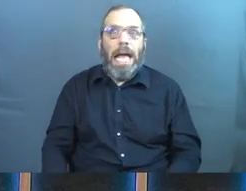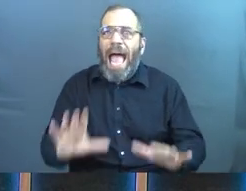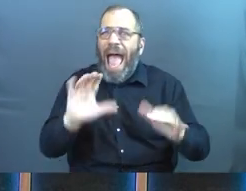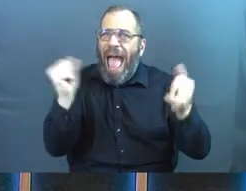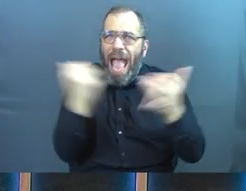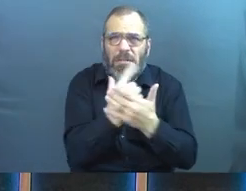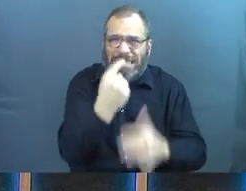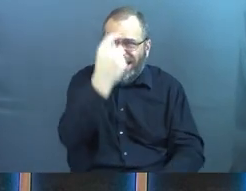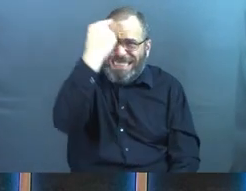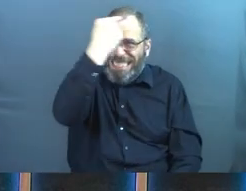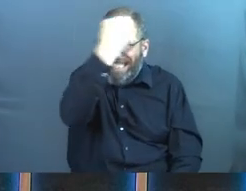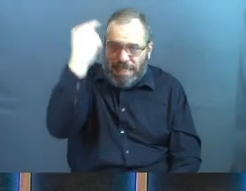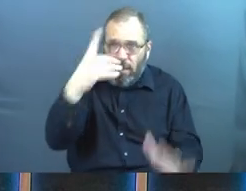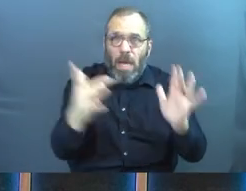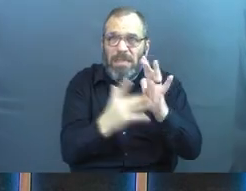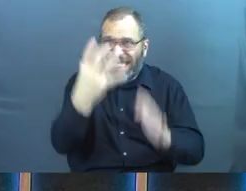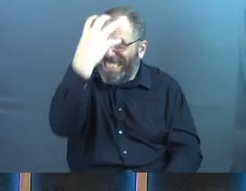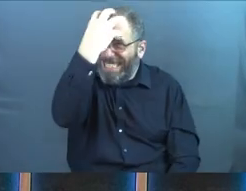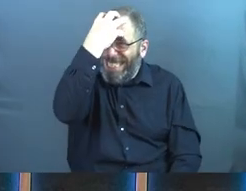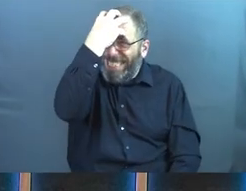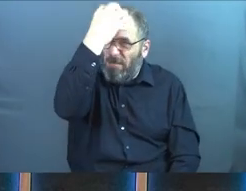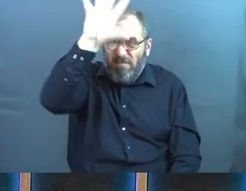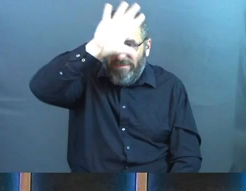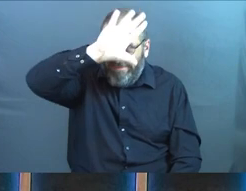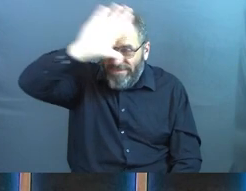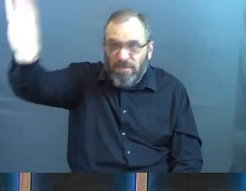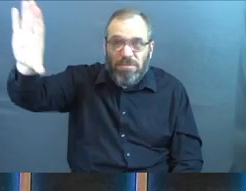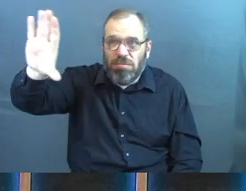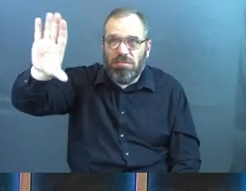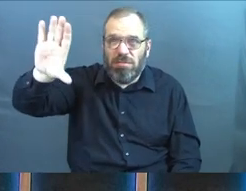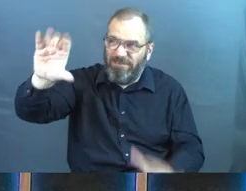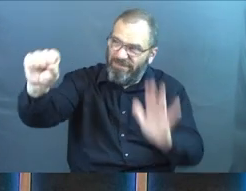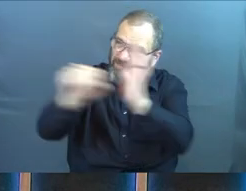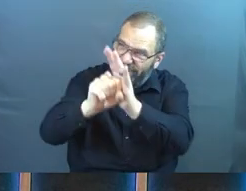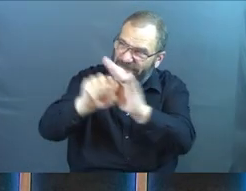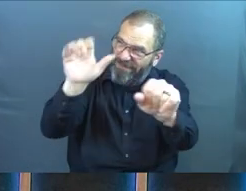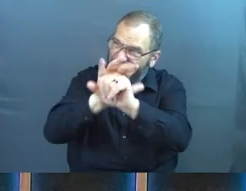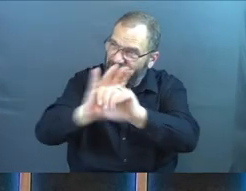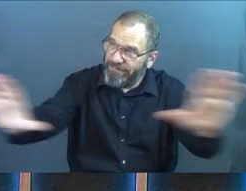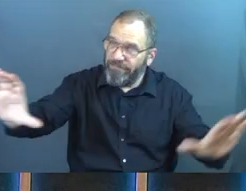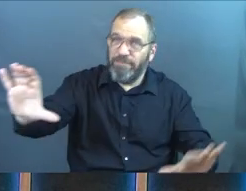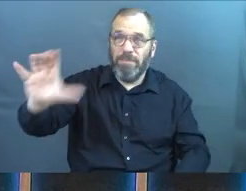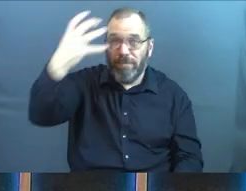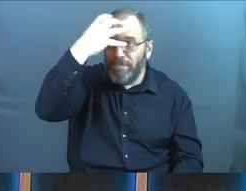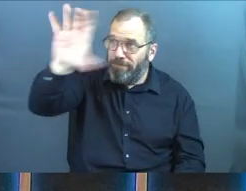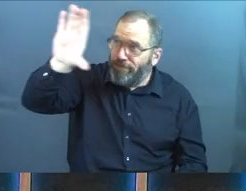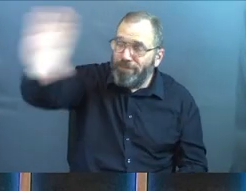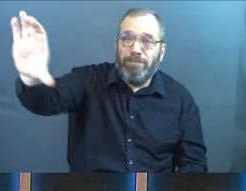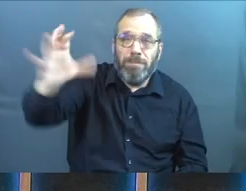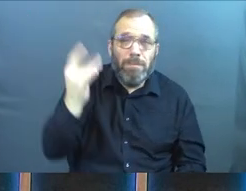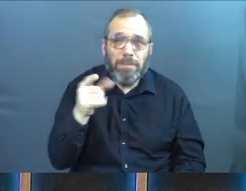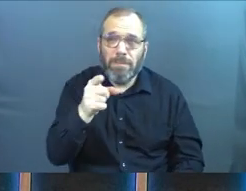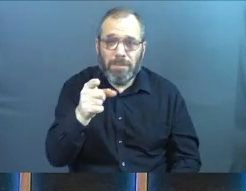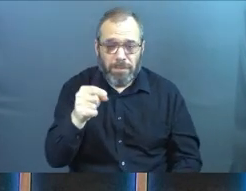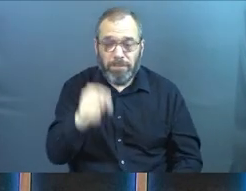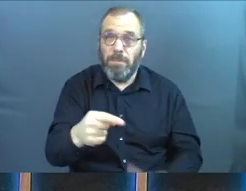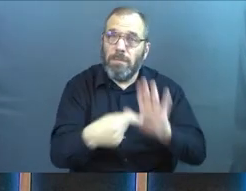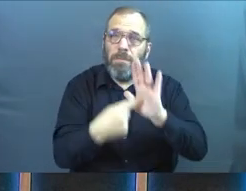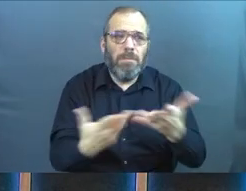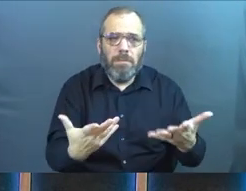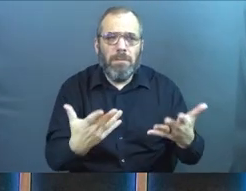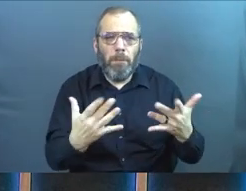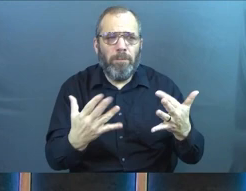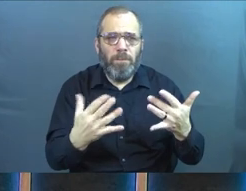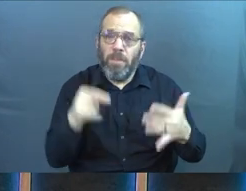It's got everything. Jesus took the whole thing and he nailed it to his cross. Because what did that symbolize?